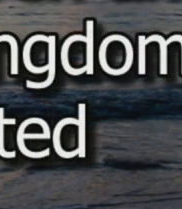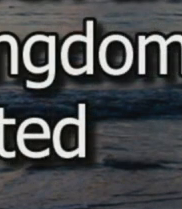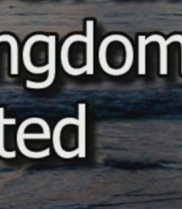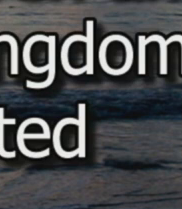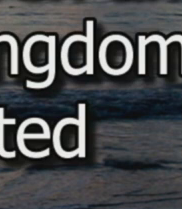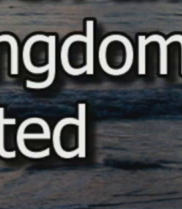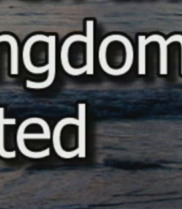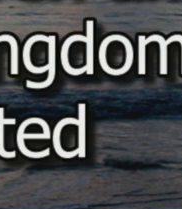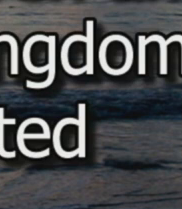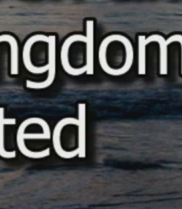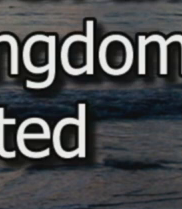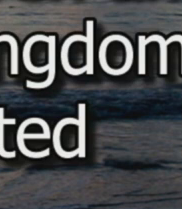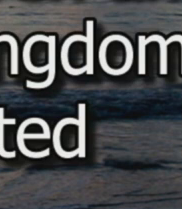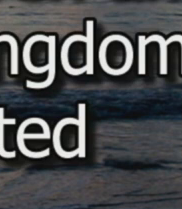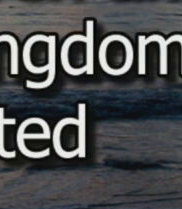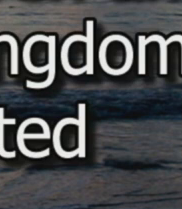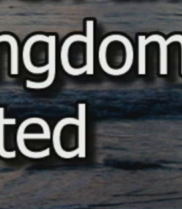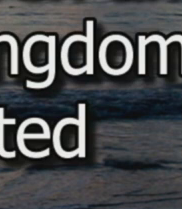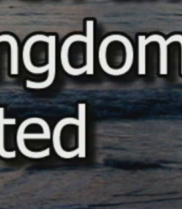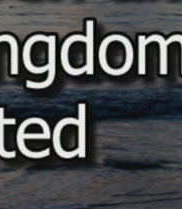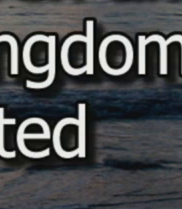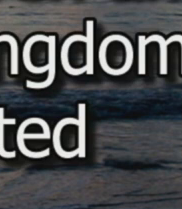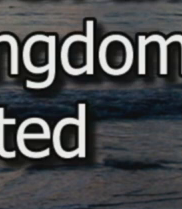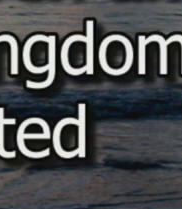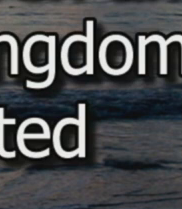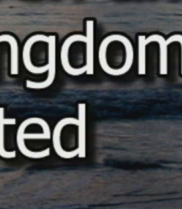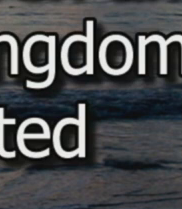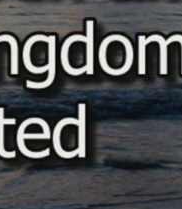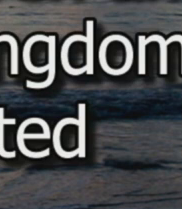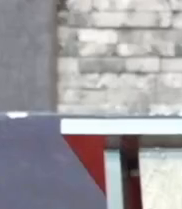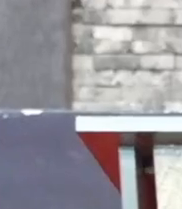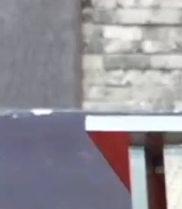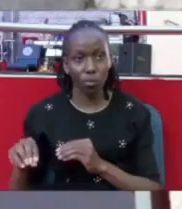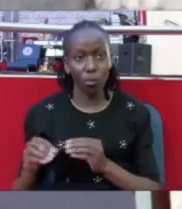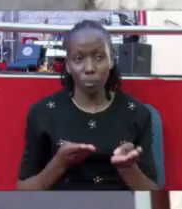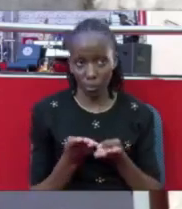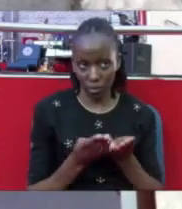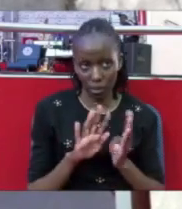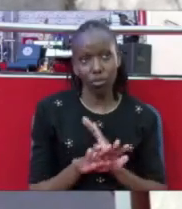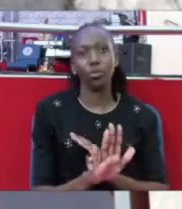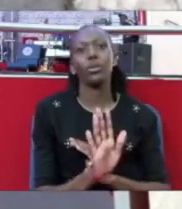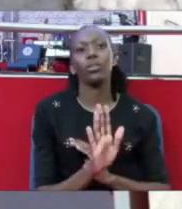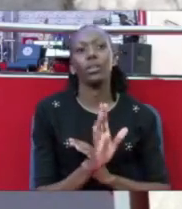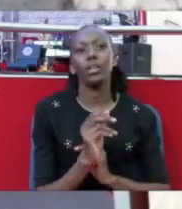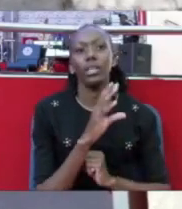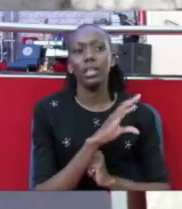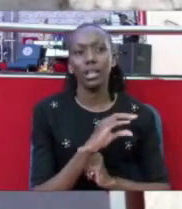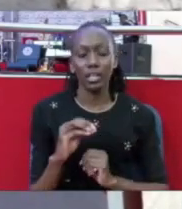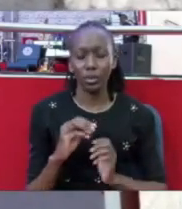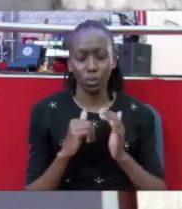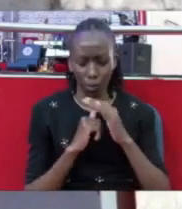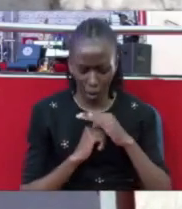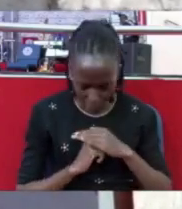in the morning. Unaamka asubuhi. You go into your business. Unaenda kwa biashara yako. And you humble yourself before God.